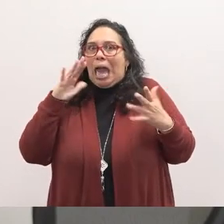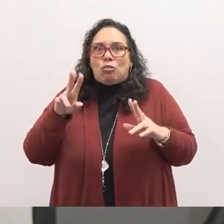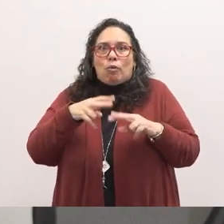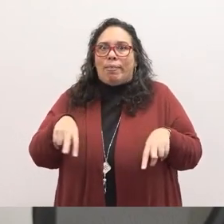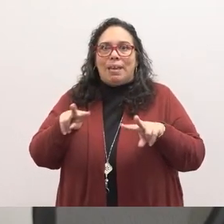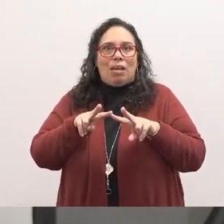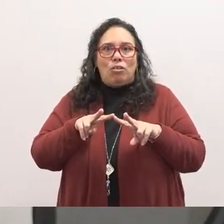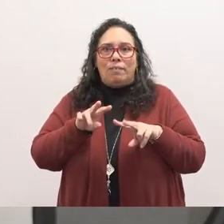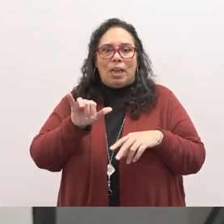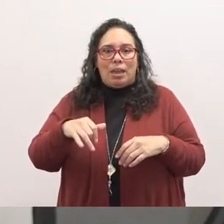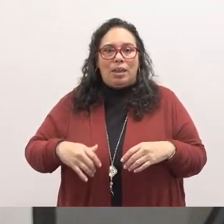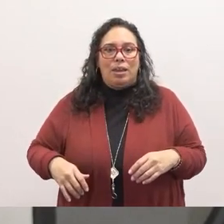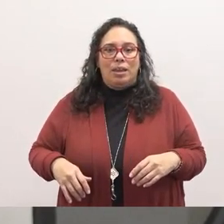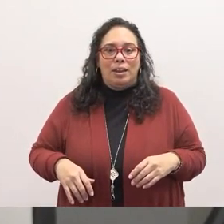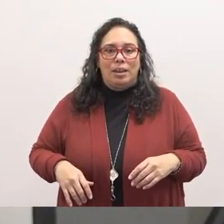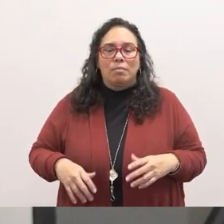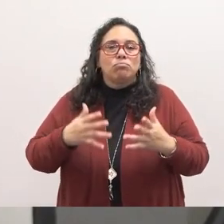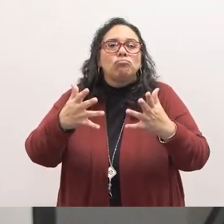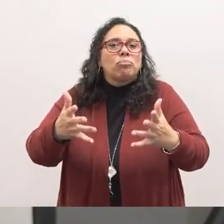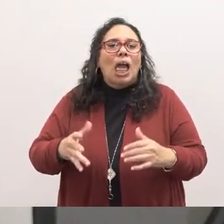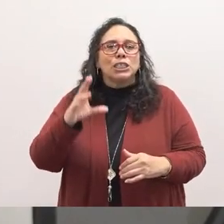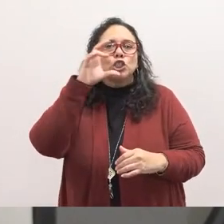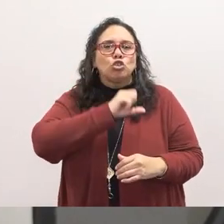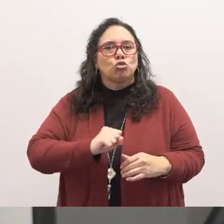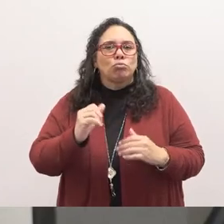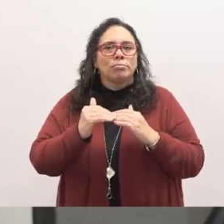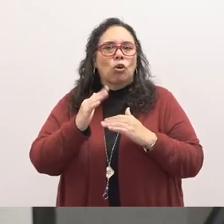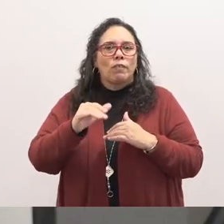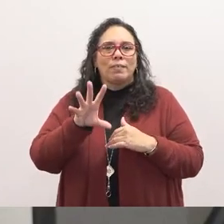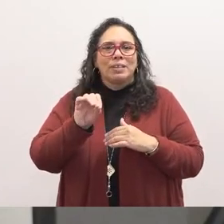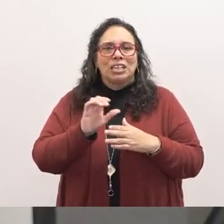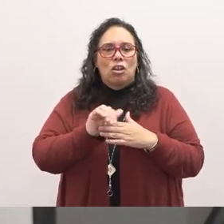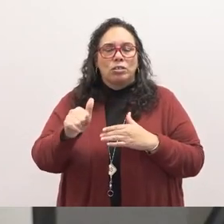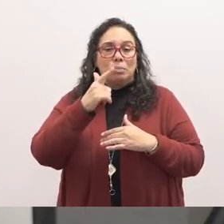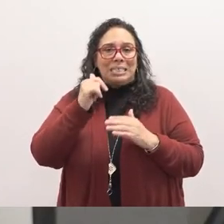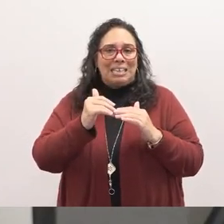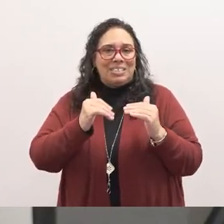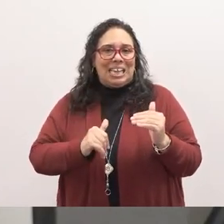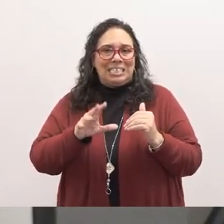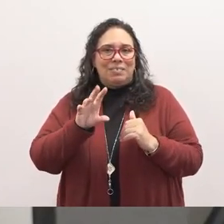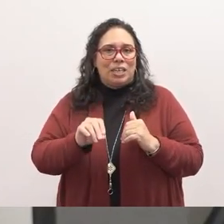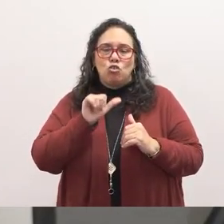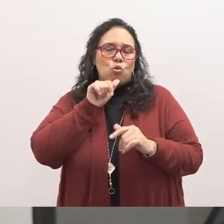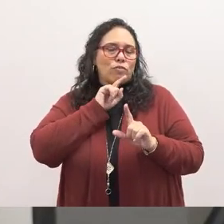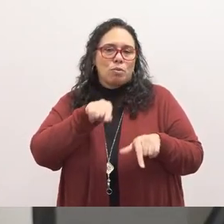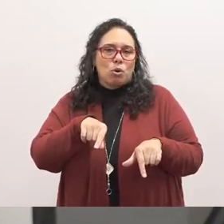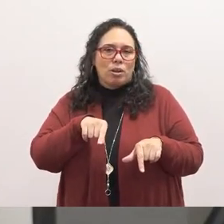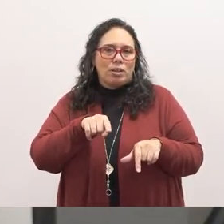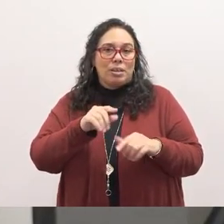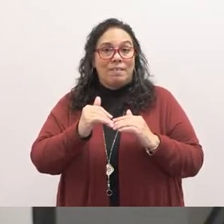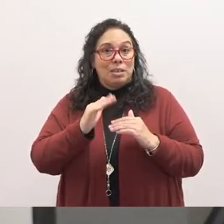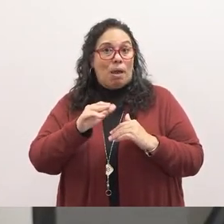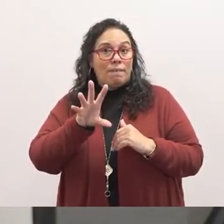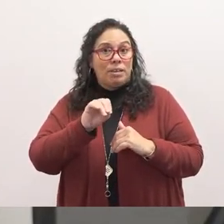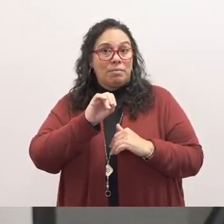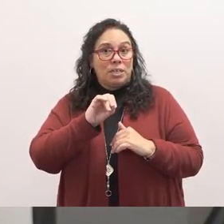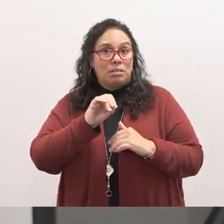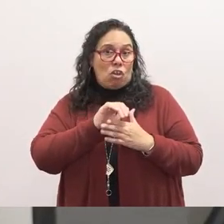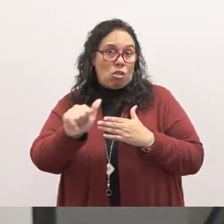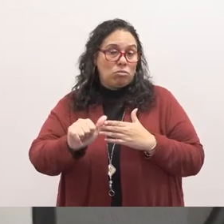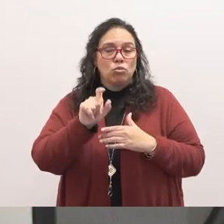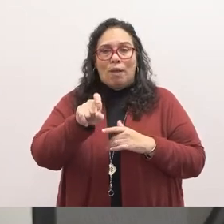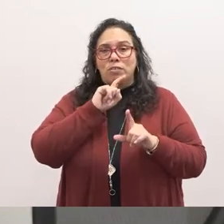of it. Yeah, knows. Let's assume it's over $50, because if it's less than $50, you don't have to report it. It's only if it's over $50 you have to report